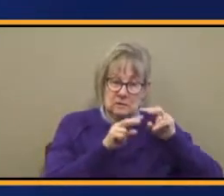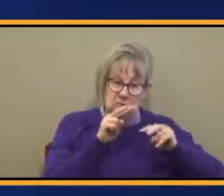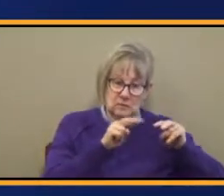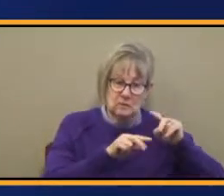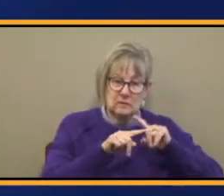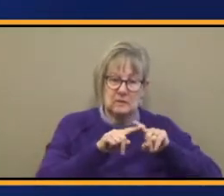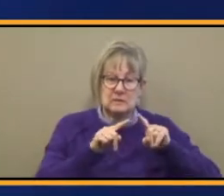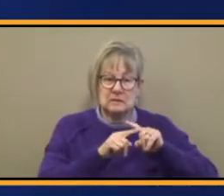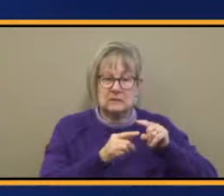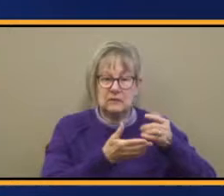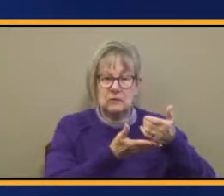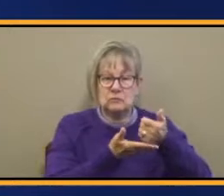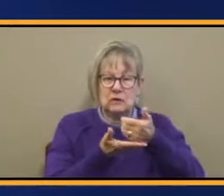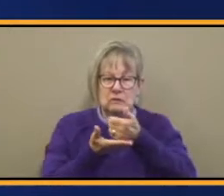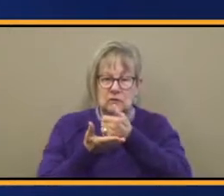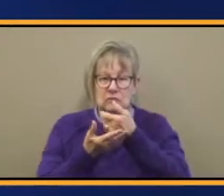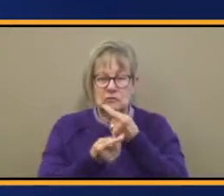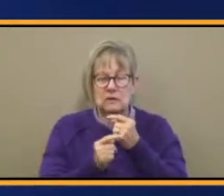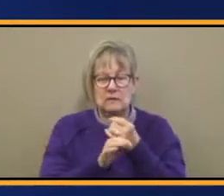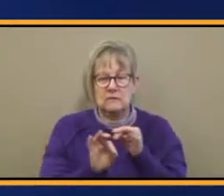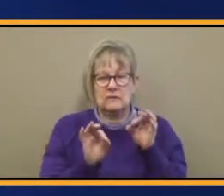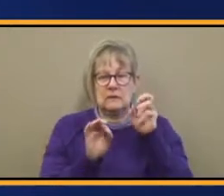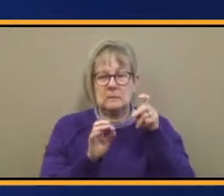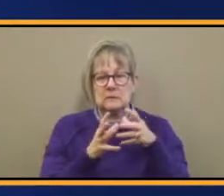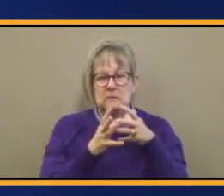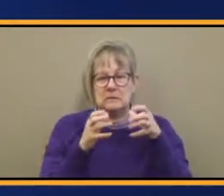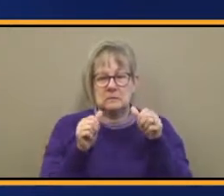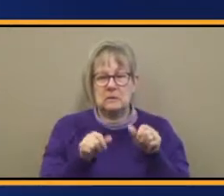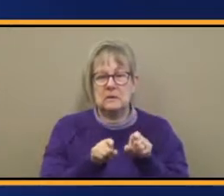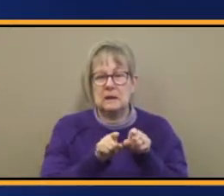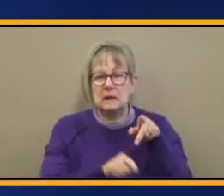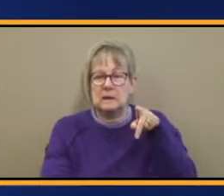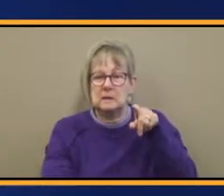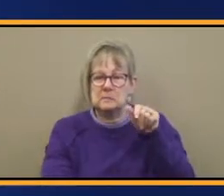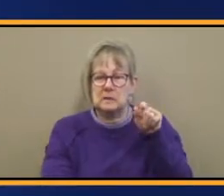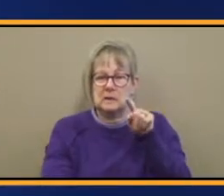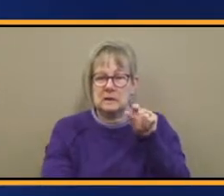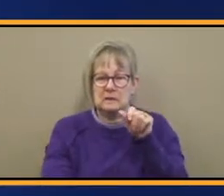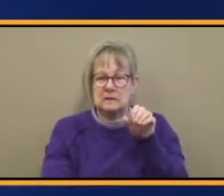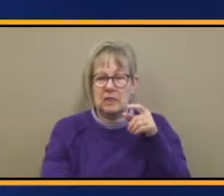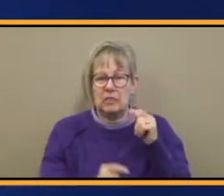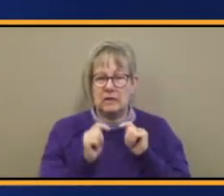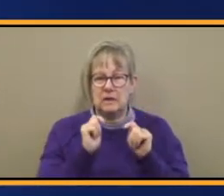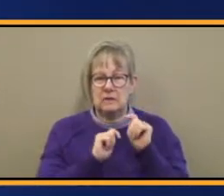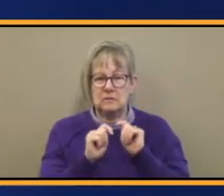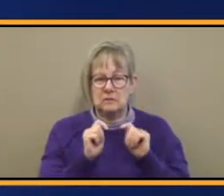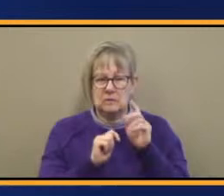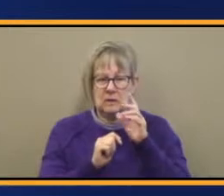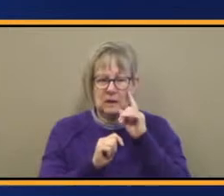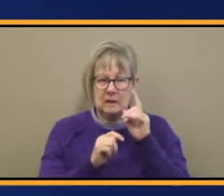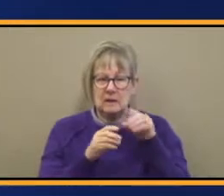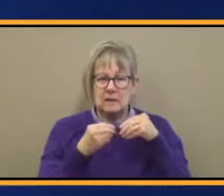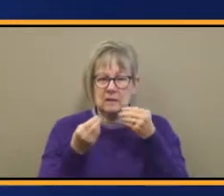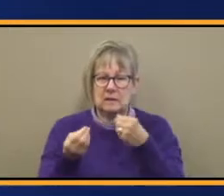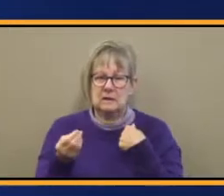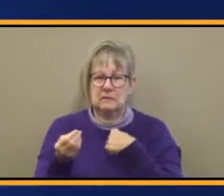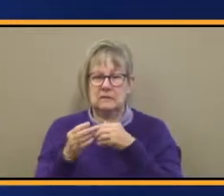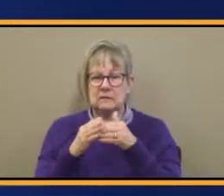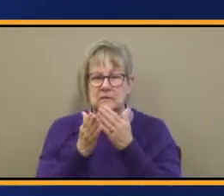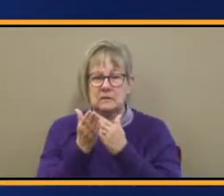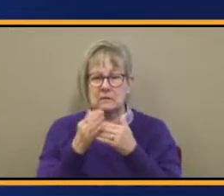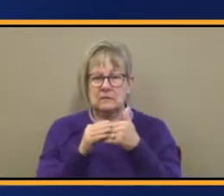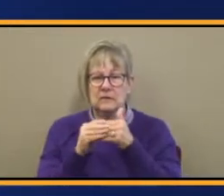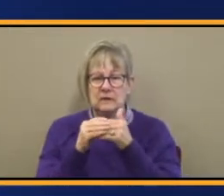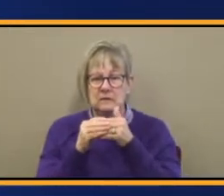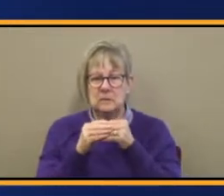revenue sources to try to free them up as much as possible, like the Plaza Theater. Currently, that parking meter revenue, that'll give us some flexibility in the future. Absolutely. Thank you